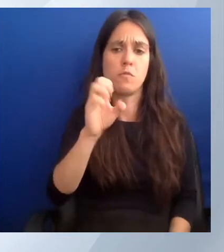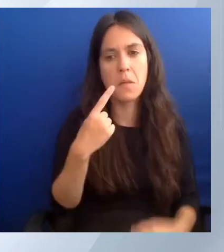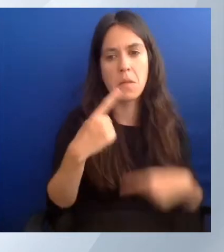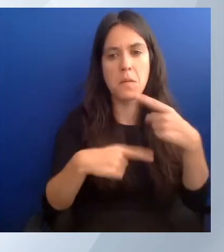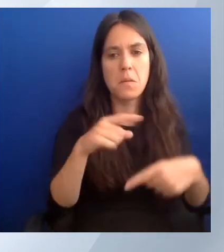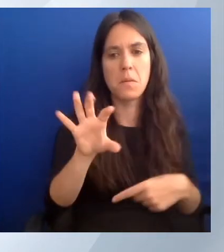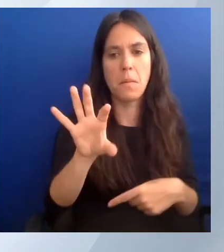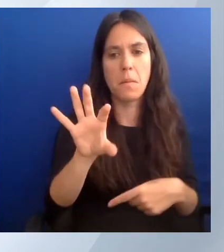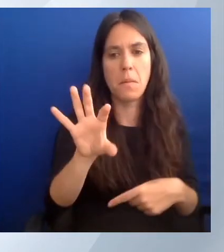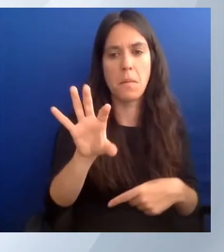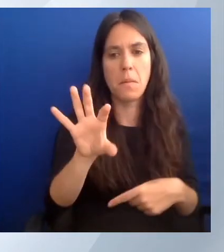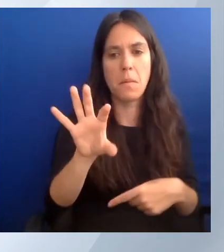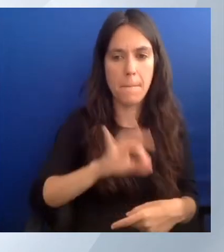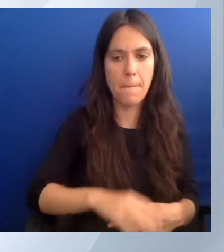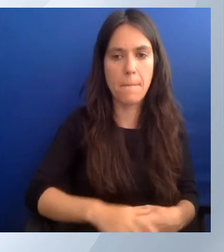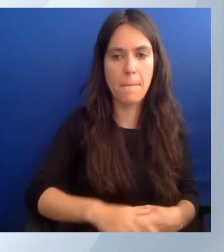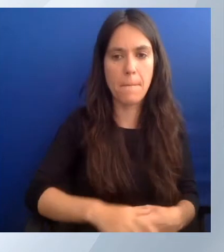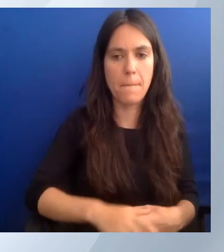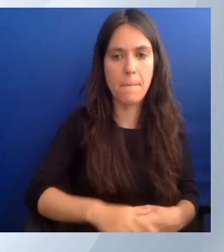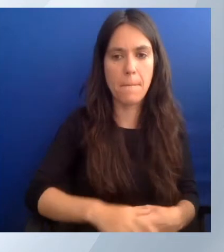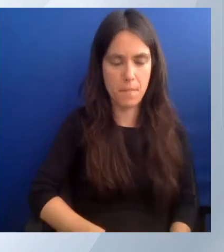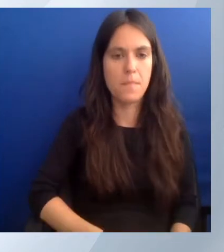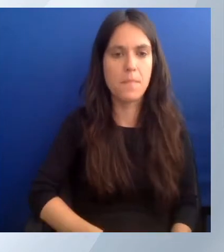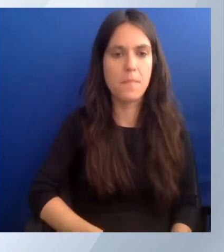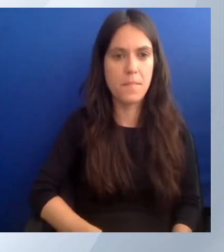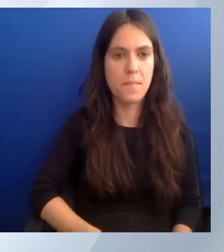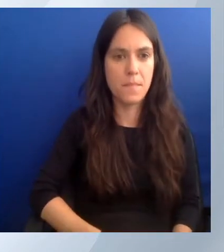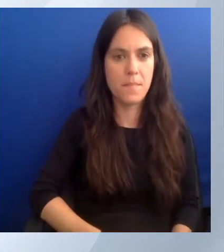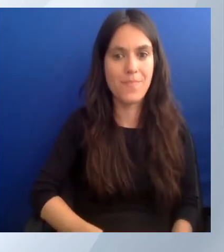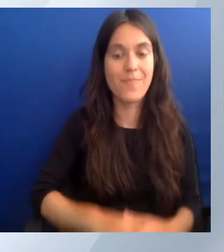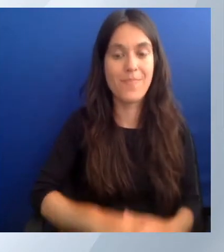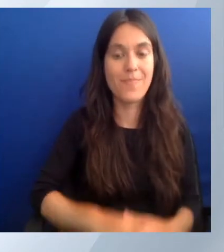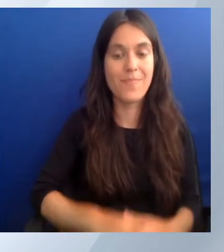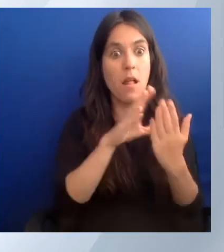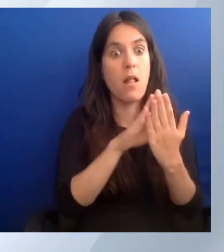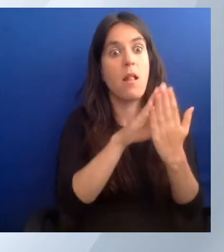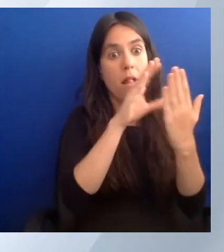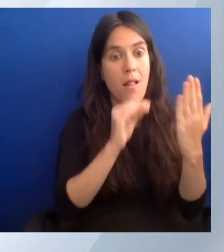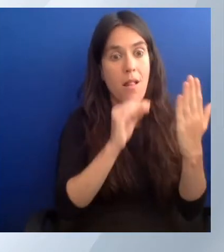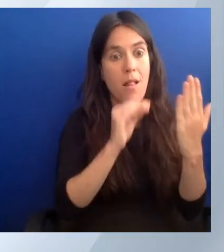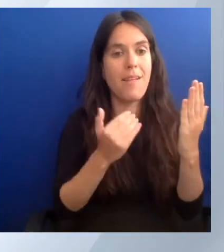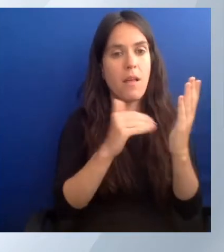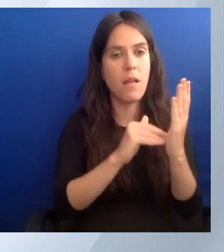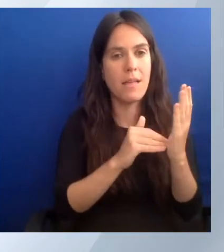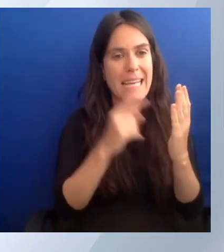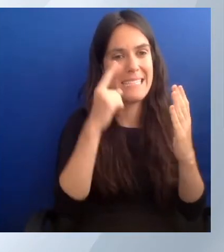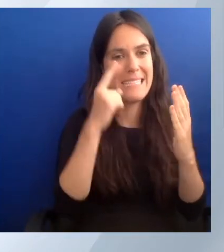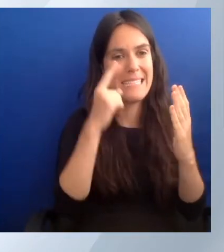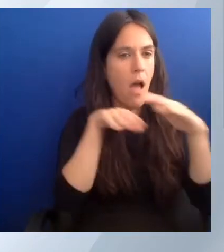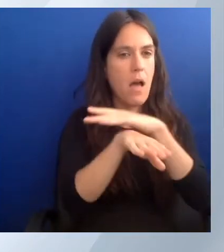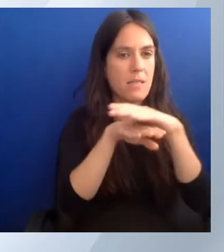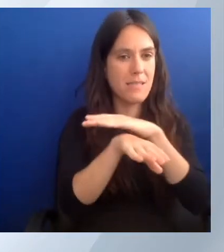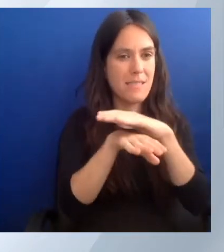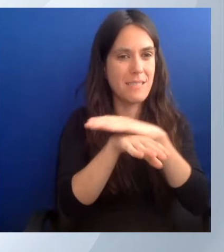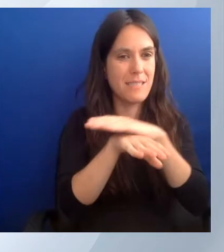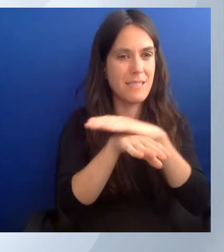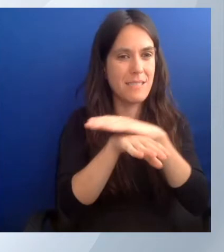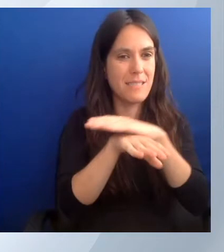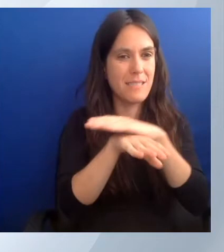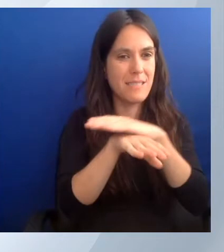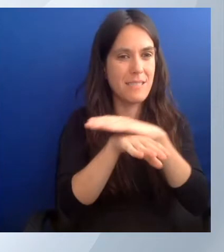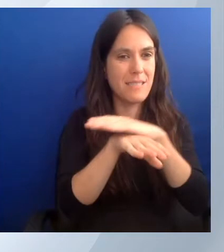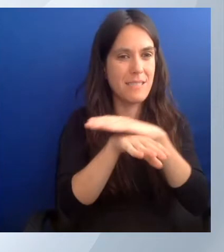purpose. I'm going to skip the replication for a second and just go on to the access tier. We have cool and hot.